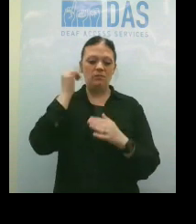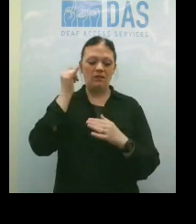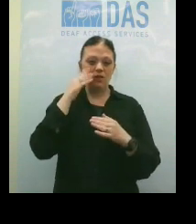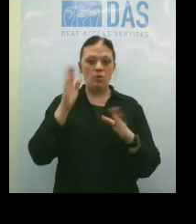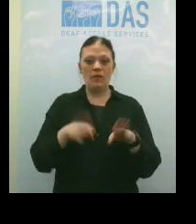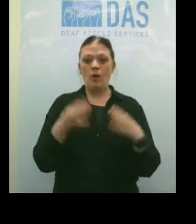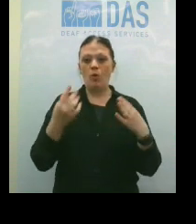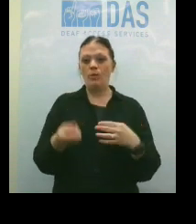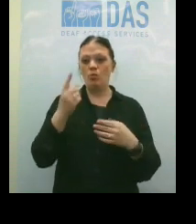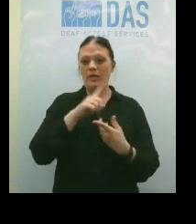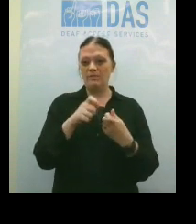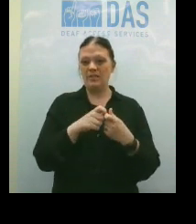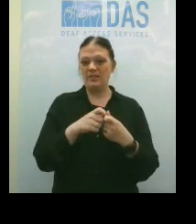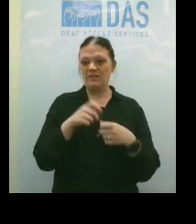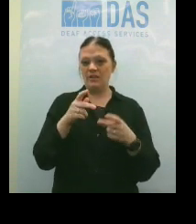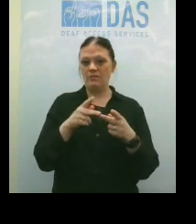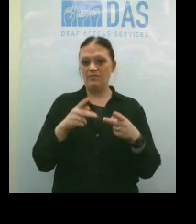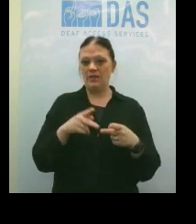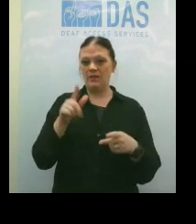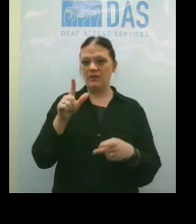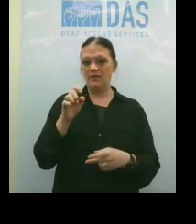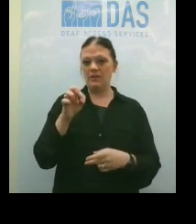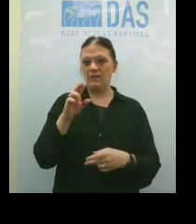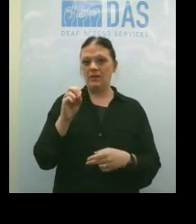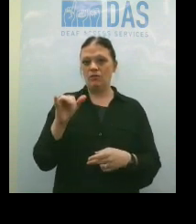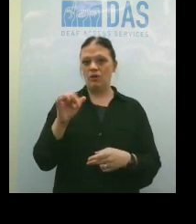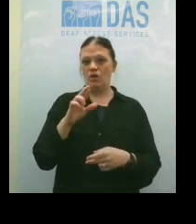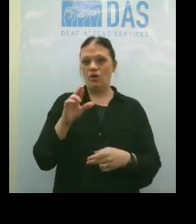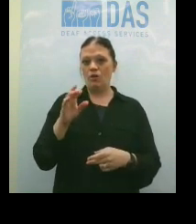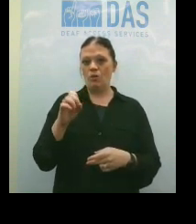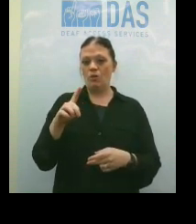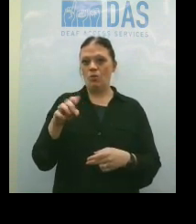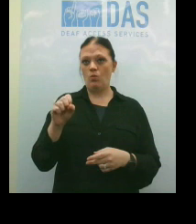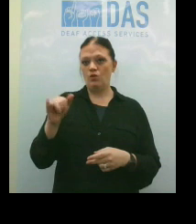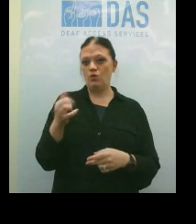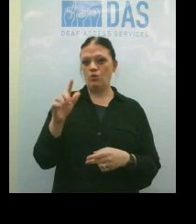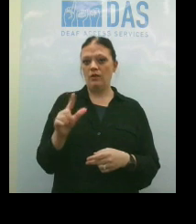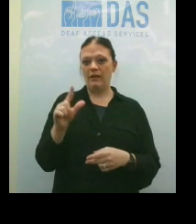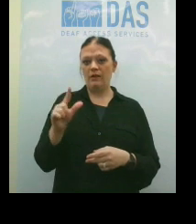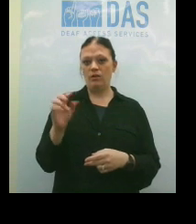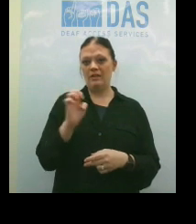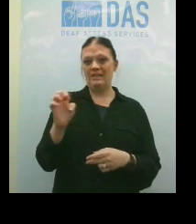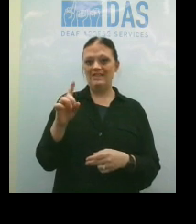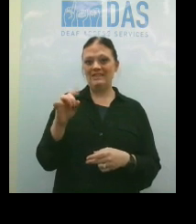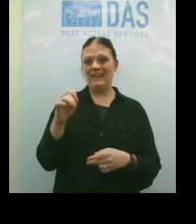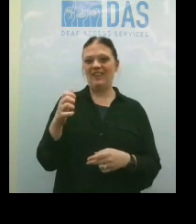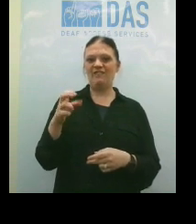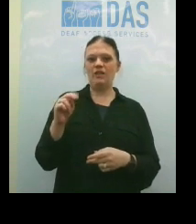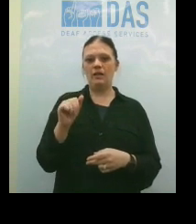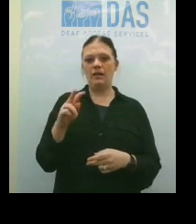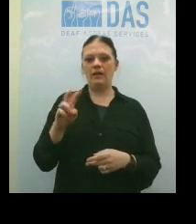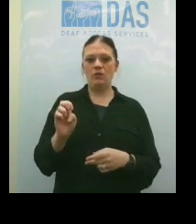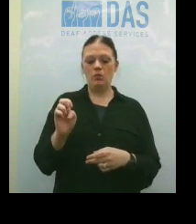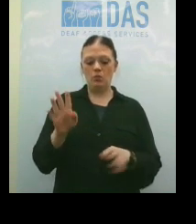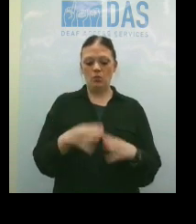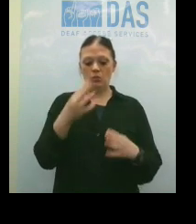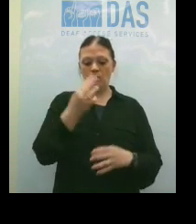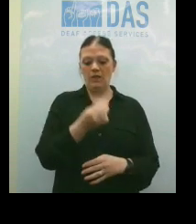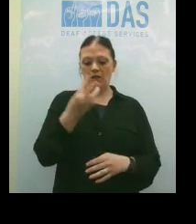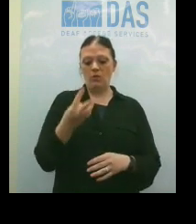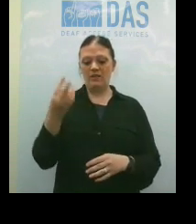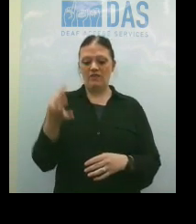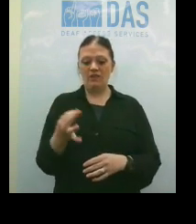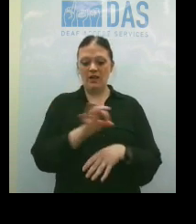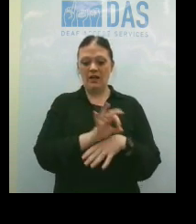up one particular site at the Leroy R. Coles Junior Library on East Delavan Avenue, and that's open Monday, Wednesday, and Friday